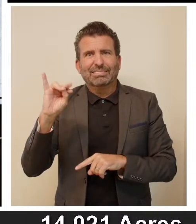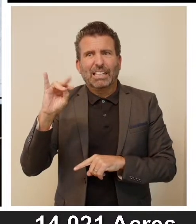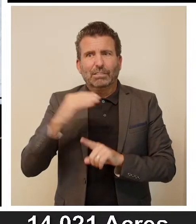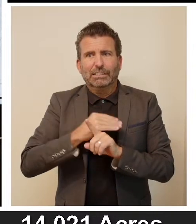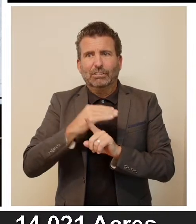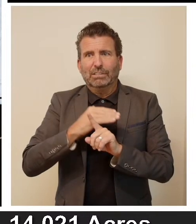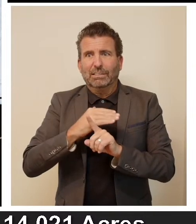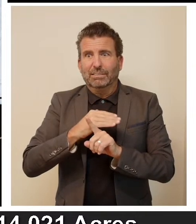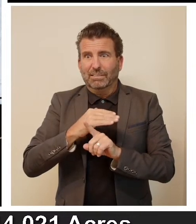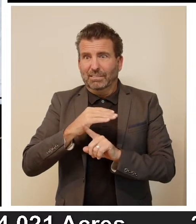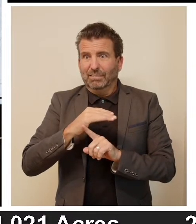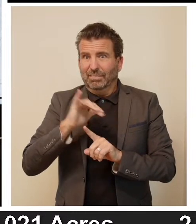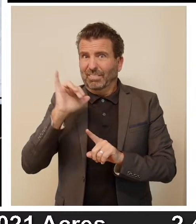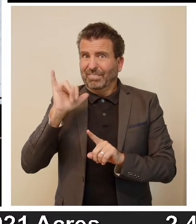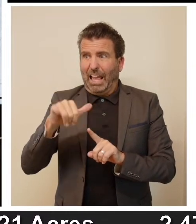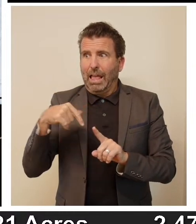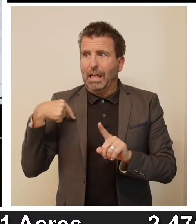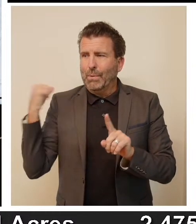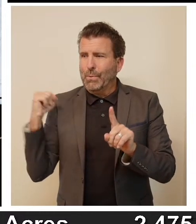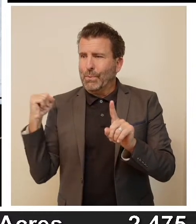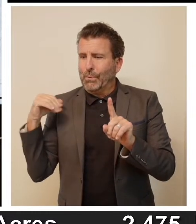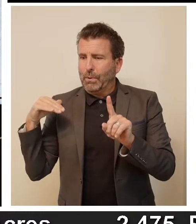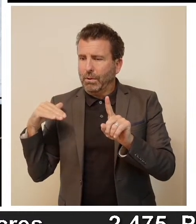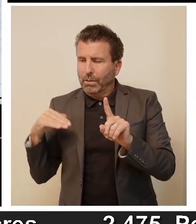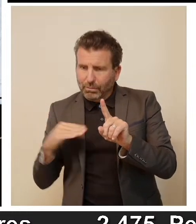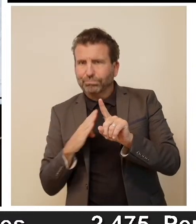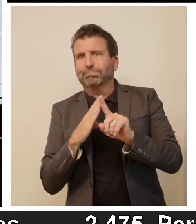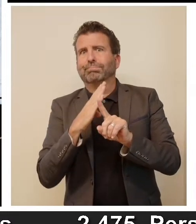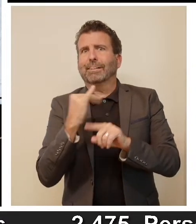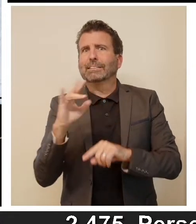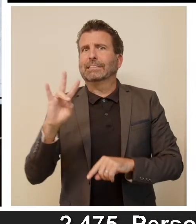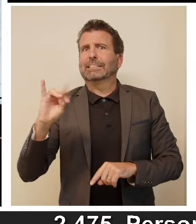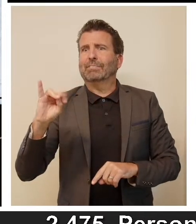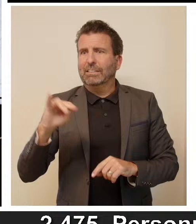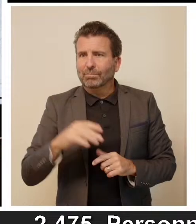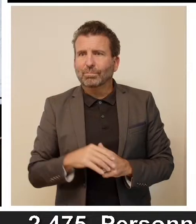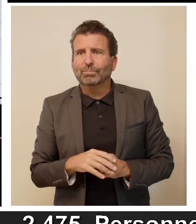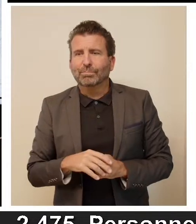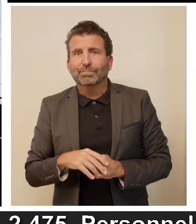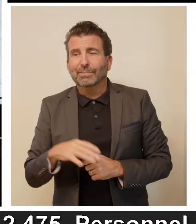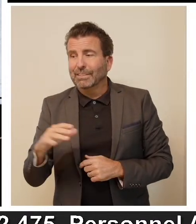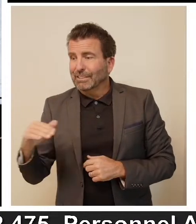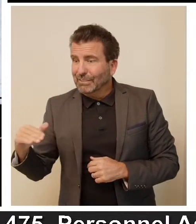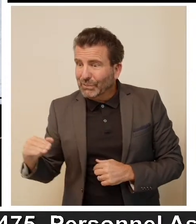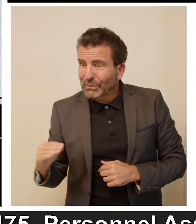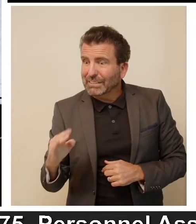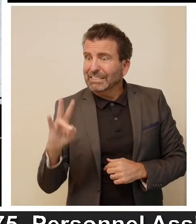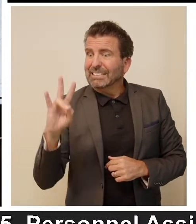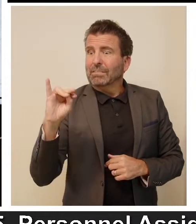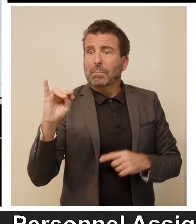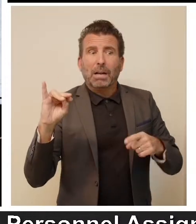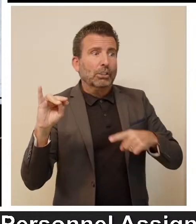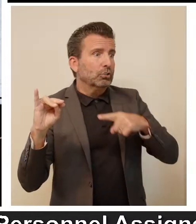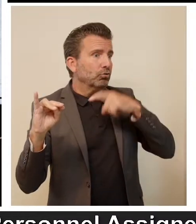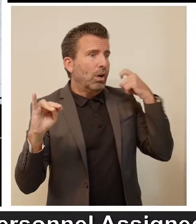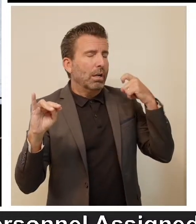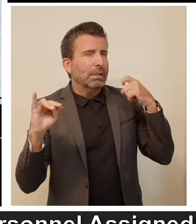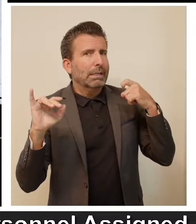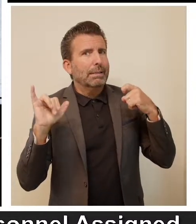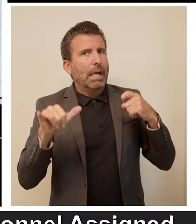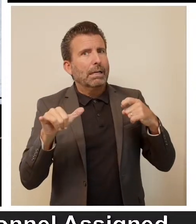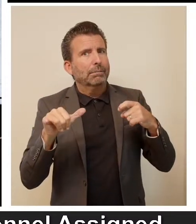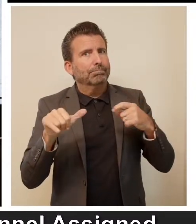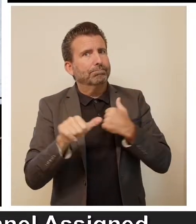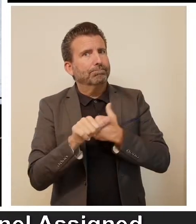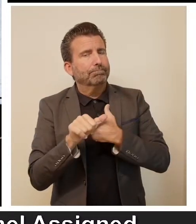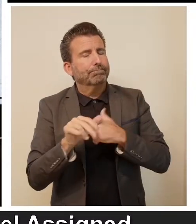in quite some time here. And those two things are pretty tied together. Thankfully, looking ahead to this weekend, we're looking at a